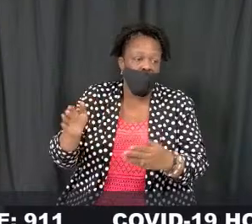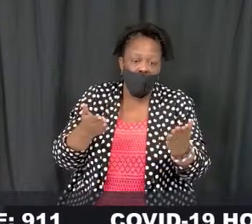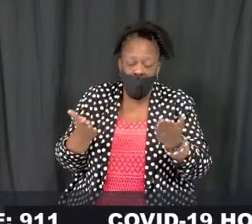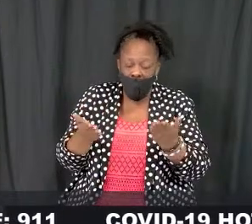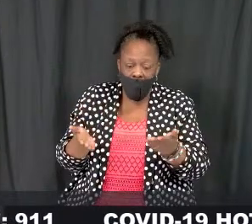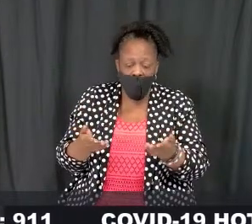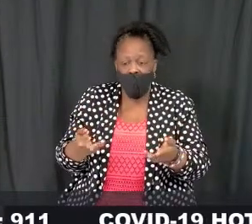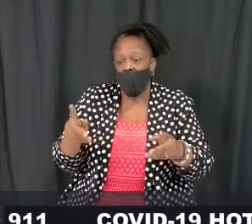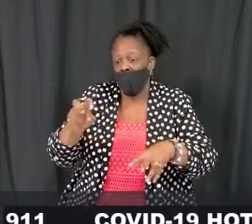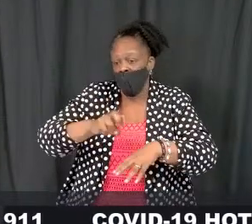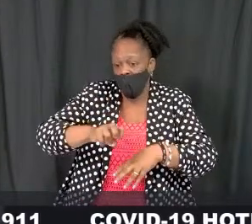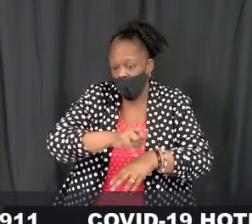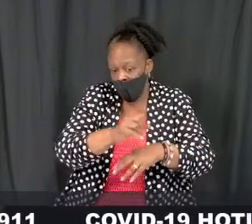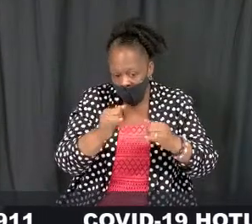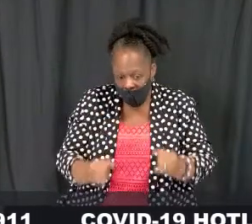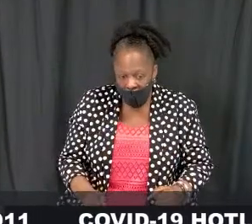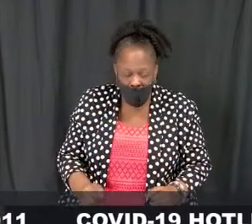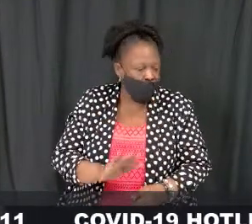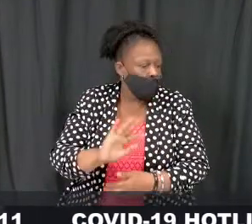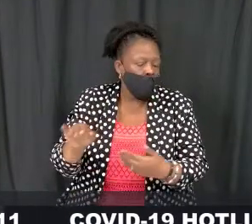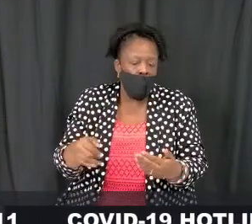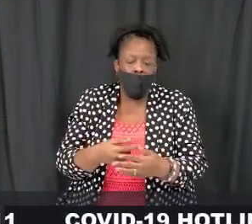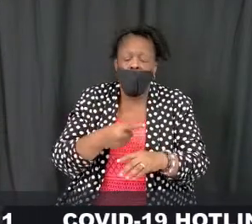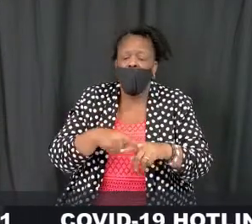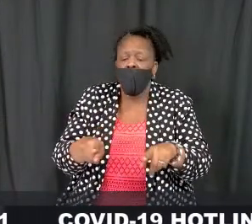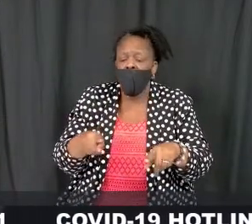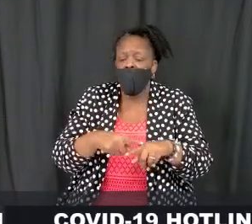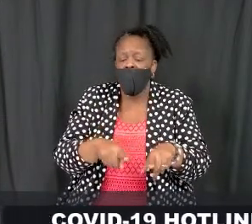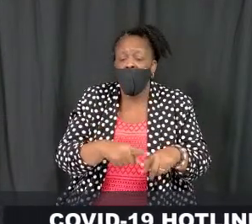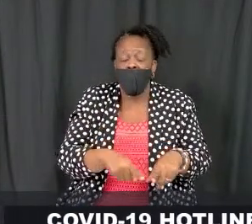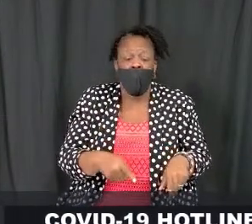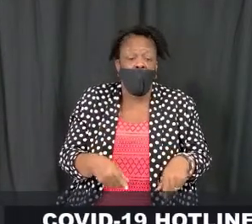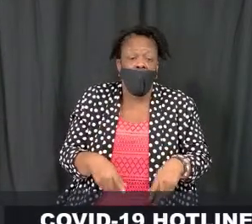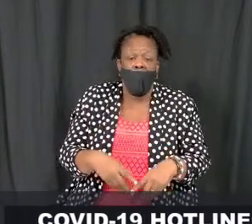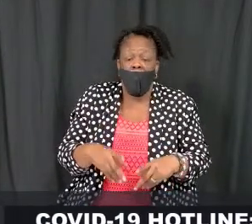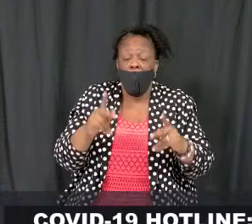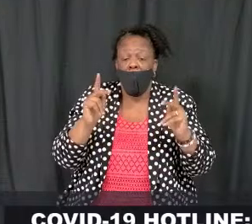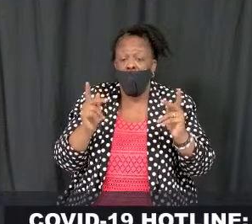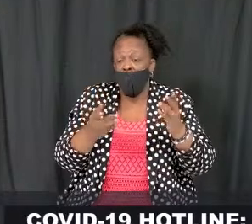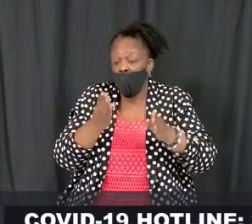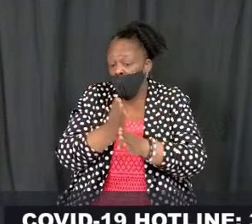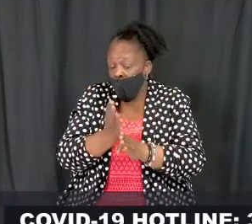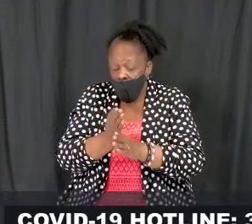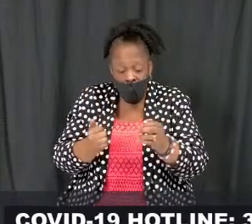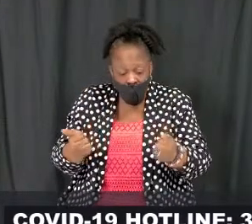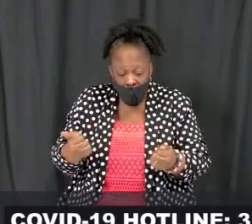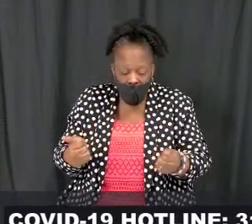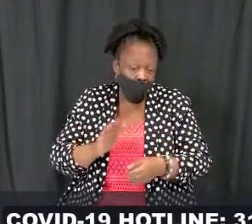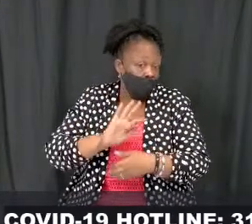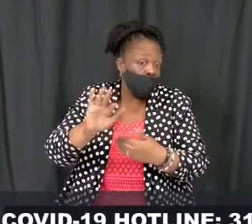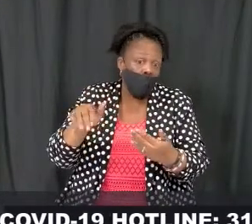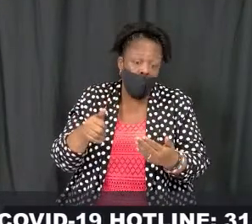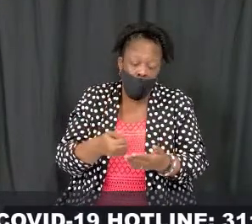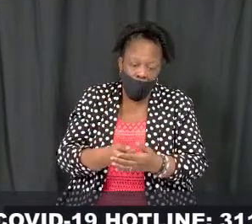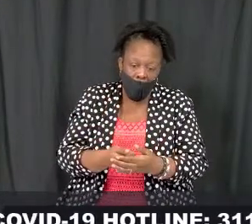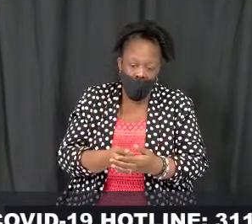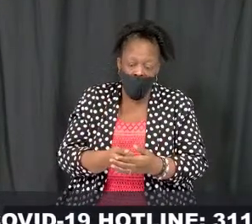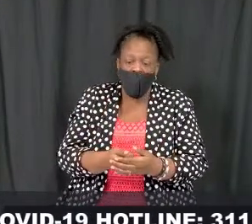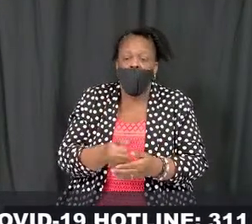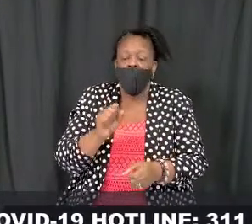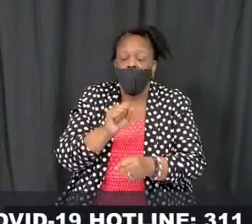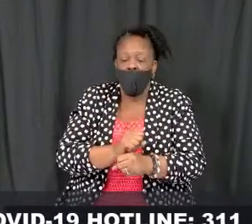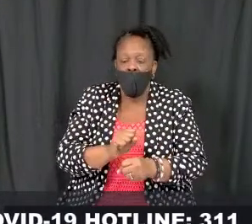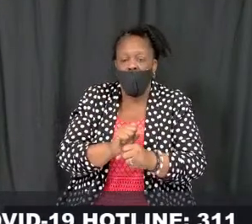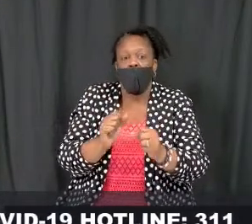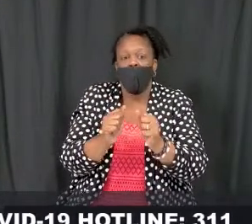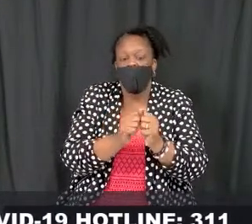within the tourism sector, along with the public transportation service providers. We will be engaging you